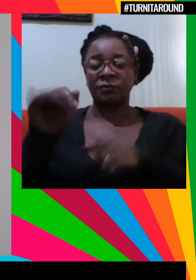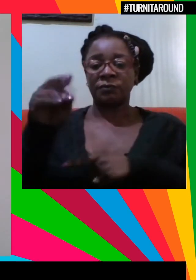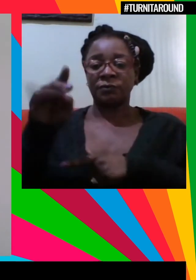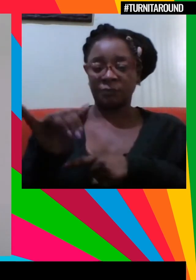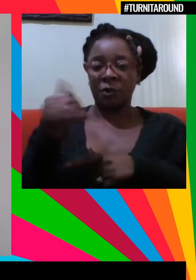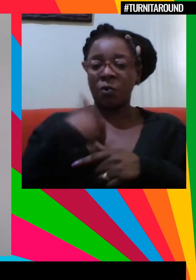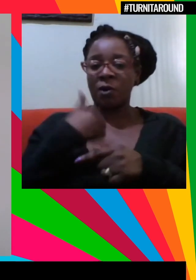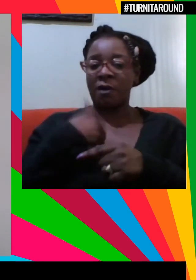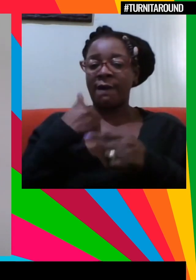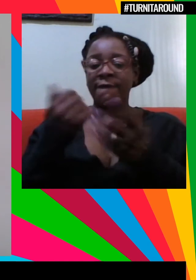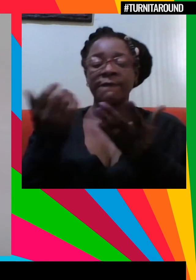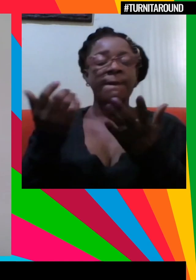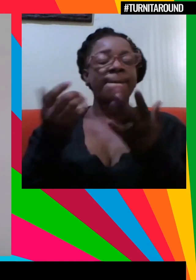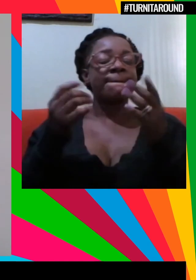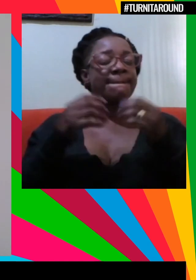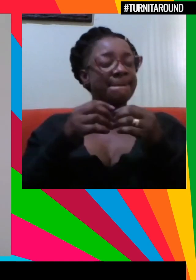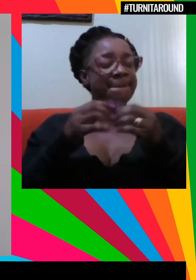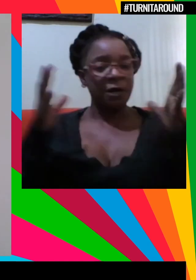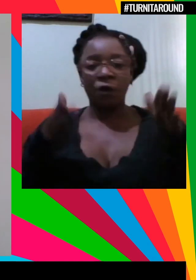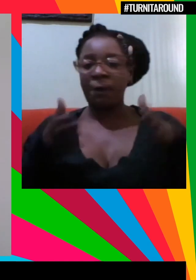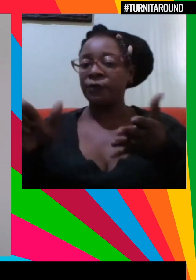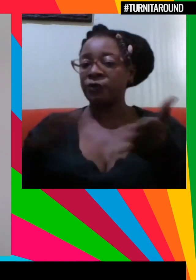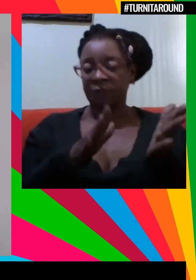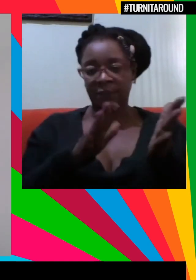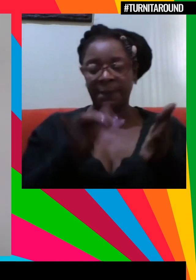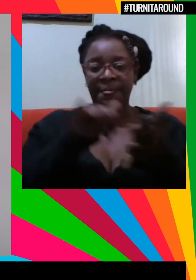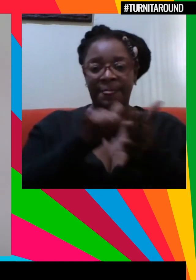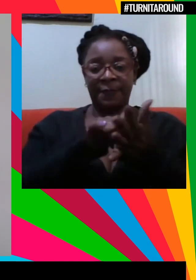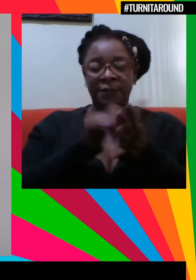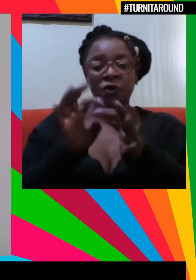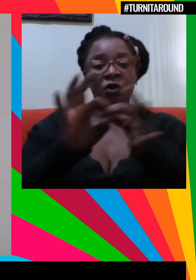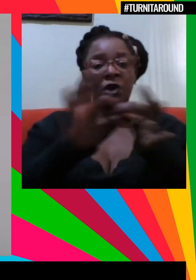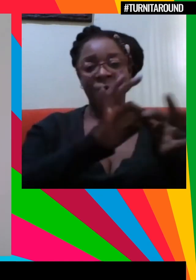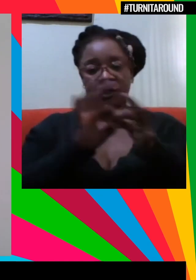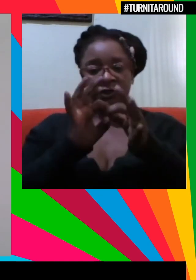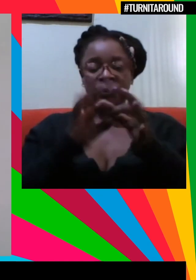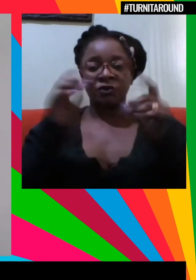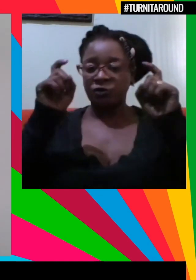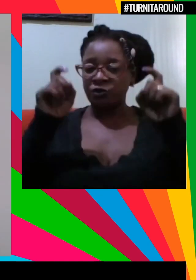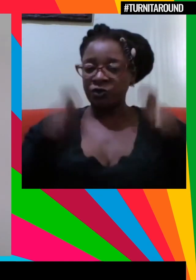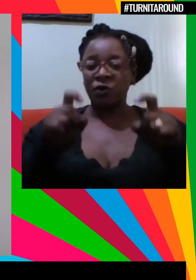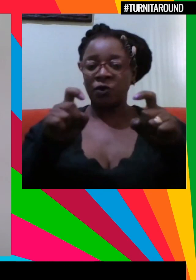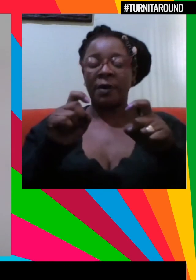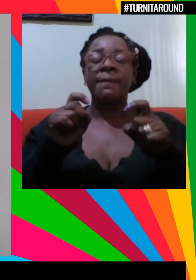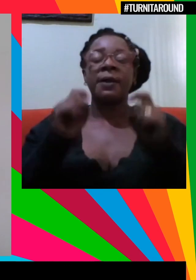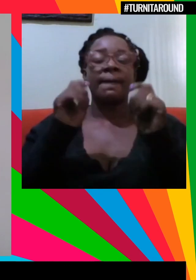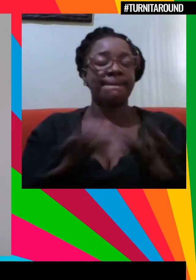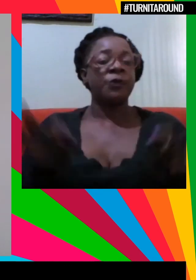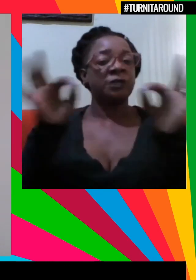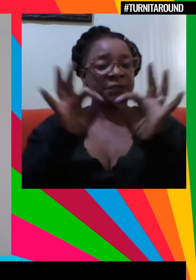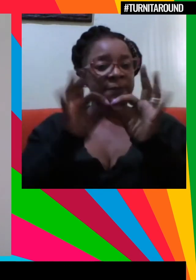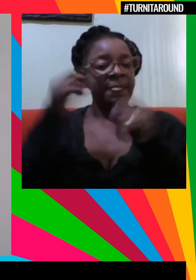big opportunity that collaboration should be really, really helpful. Think of